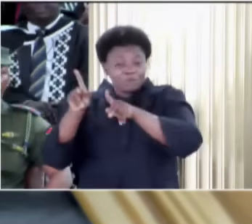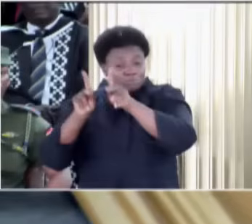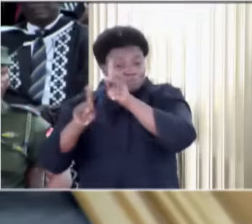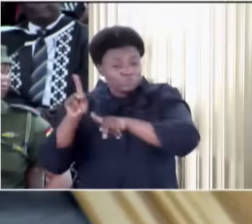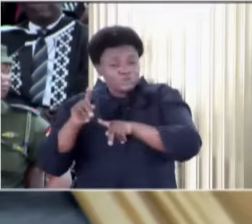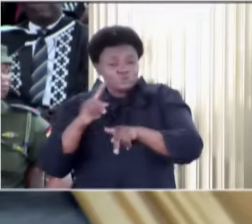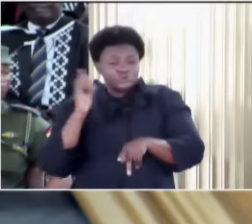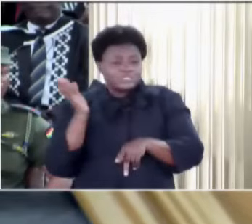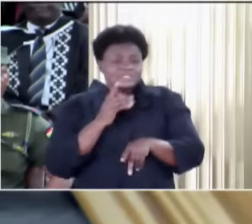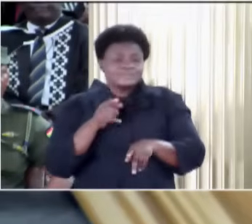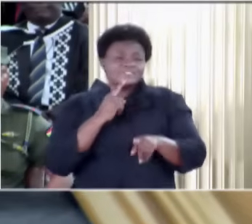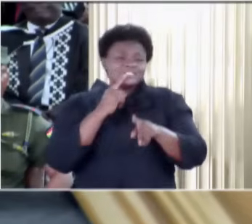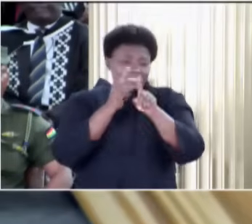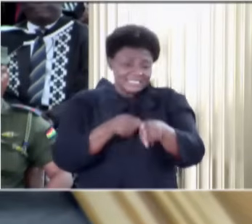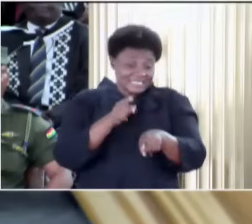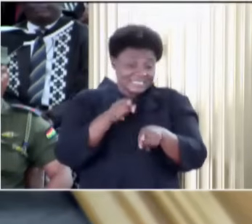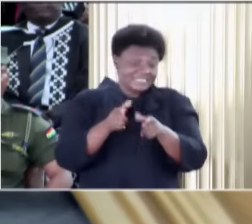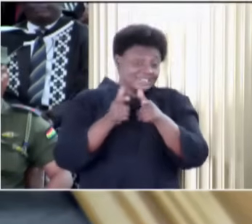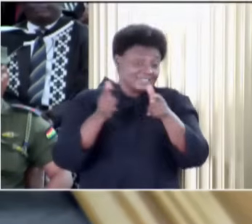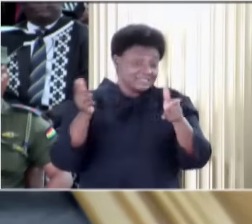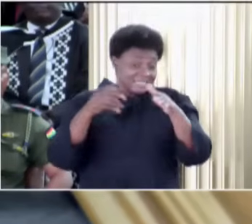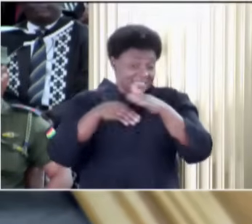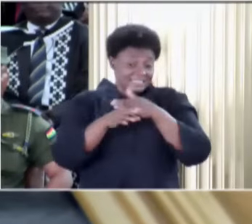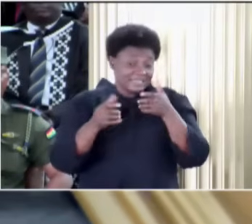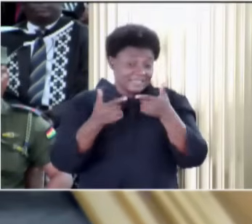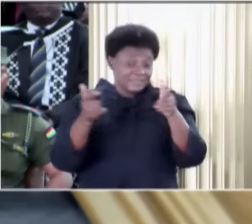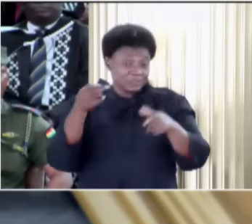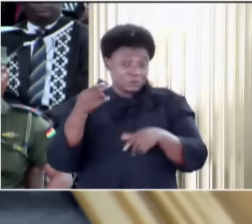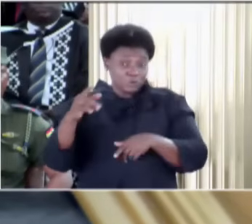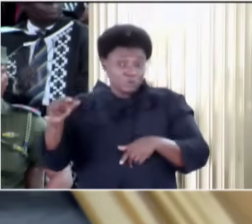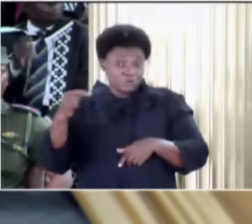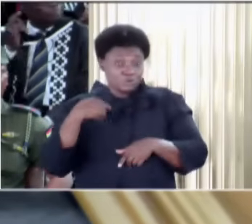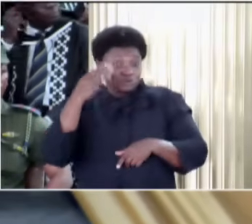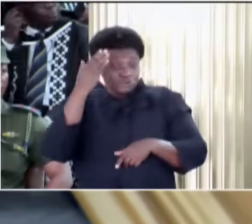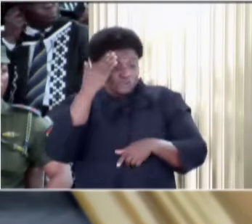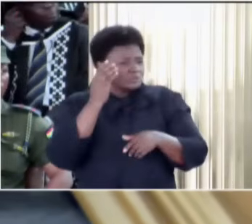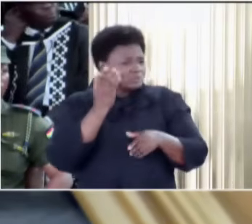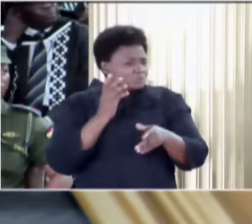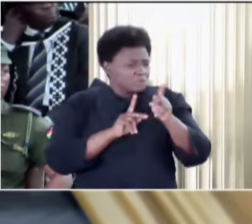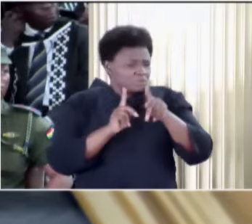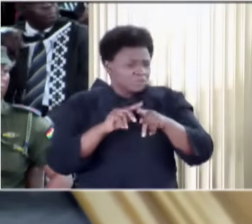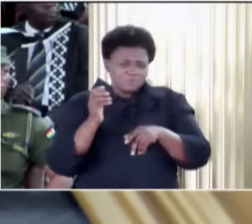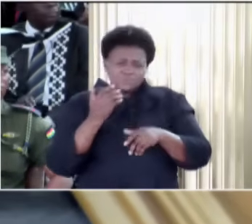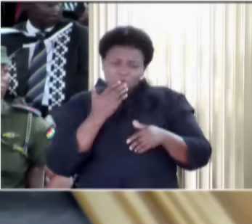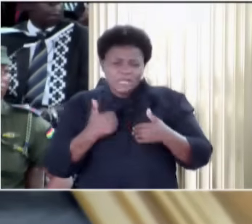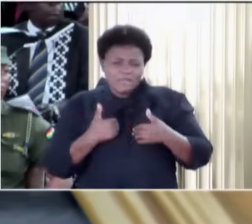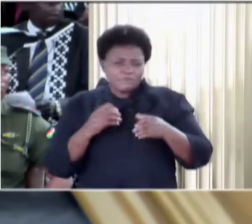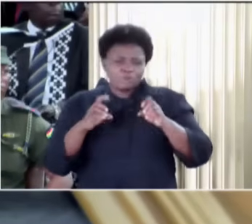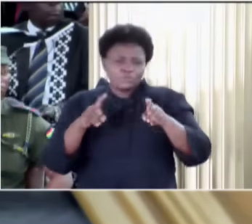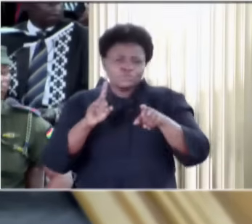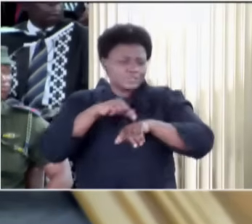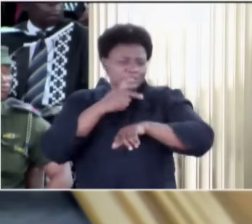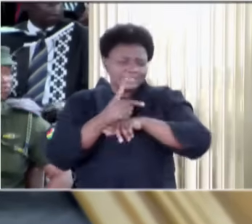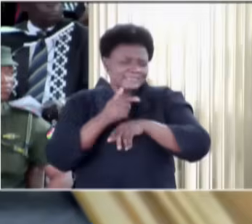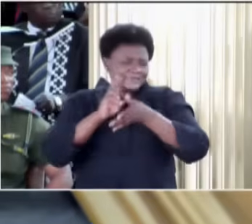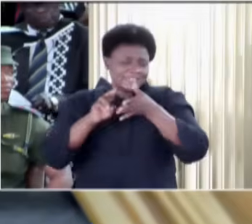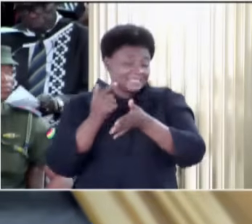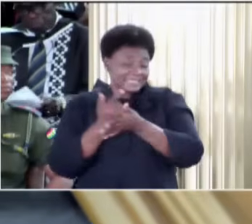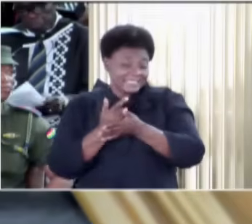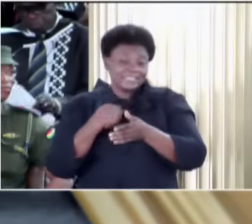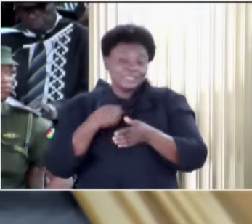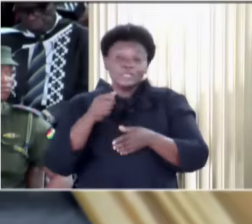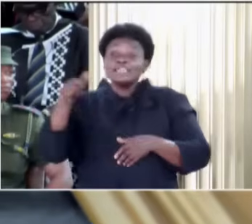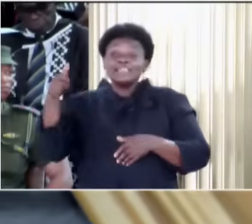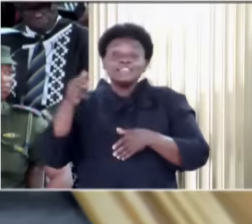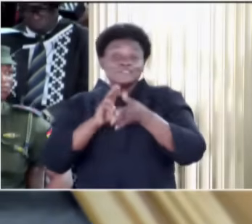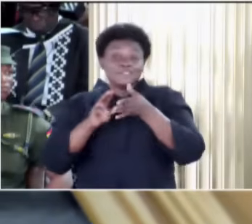never enter this great hall. Because you do realize that some people will never have this opportunity to graduate from the University of Ghana, or any university